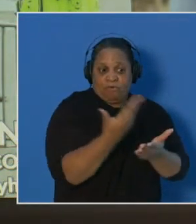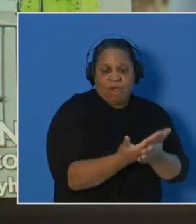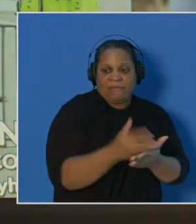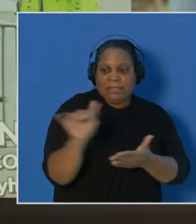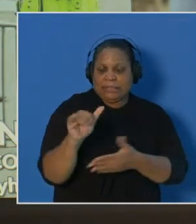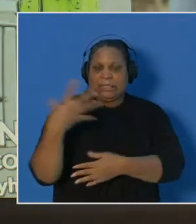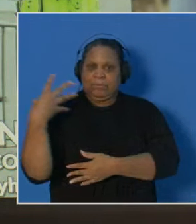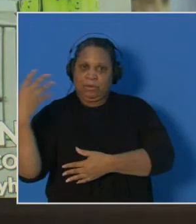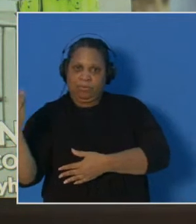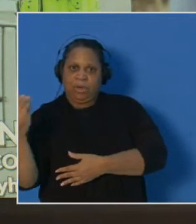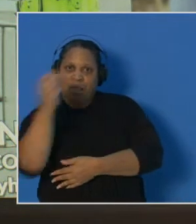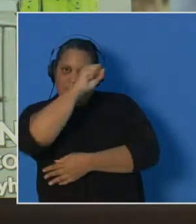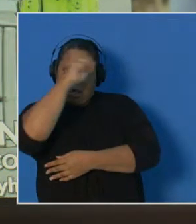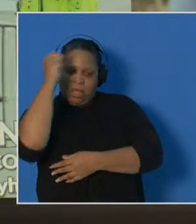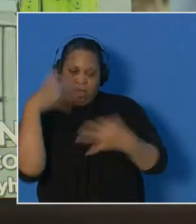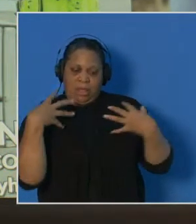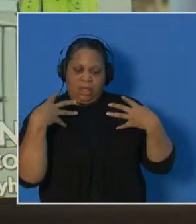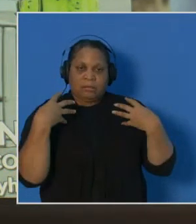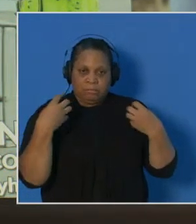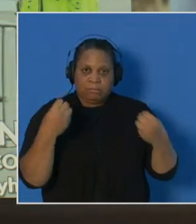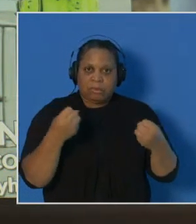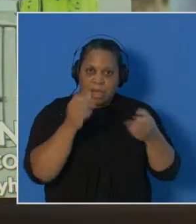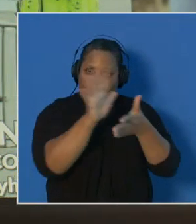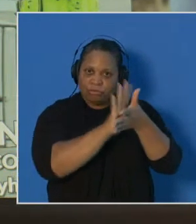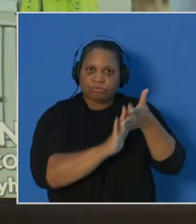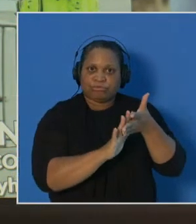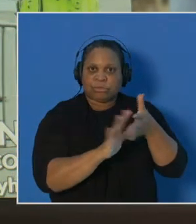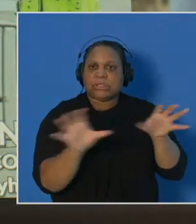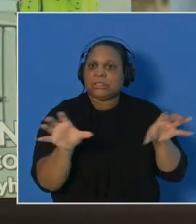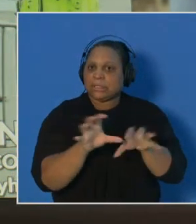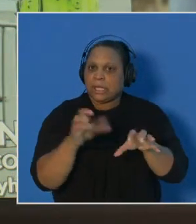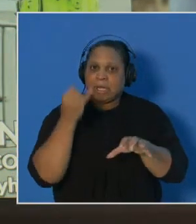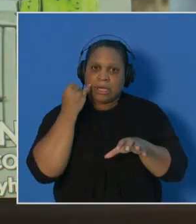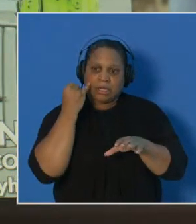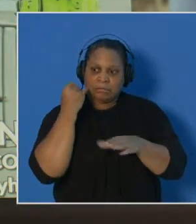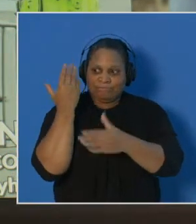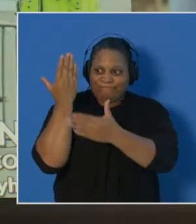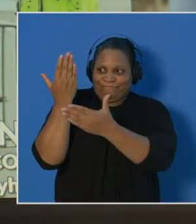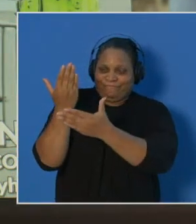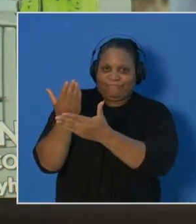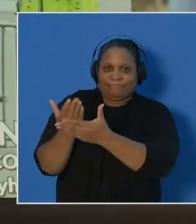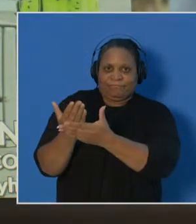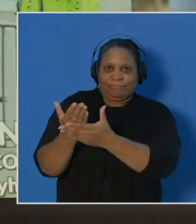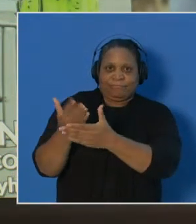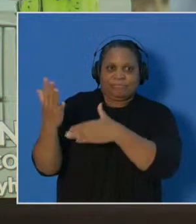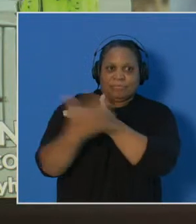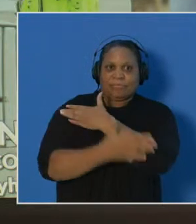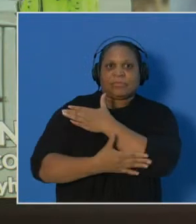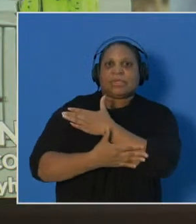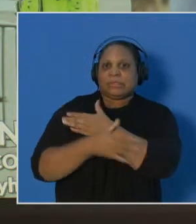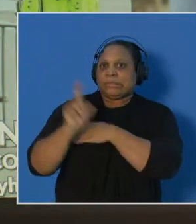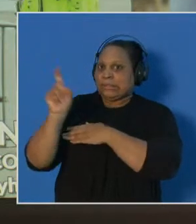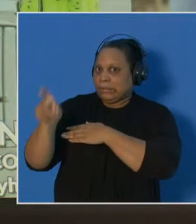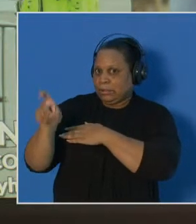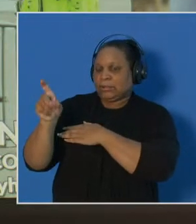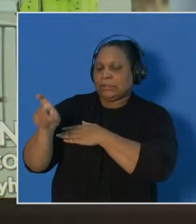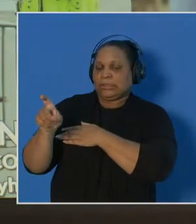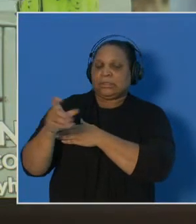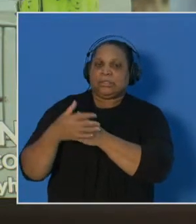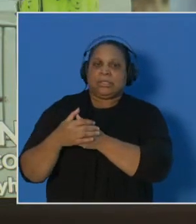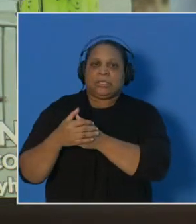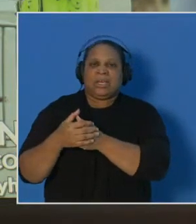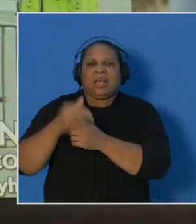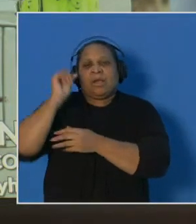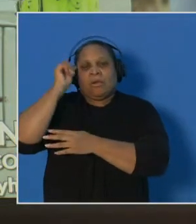health screening in the form of temperature checks will be conducted if the destination jurisdiction requires it. Please